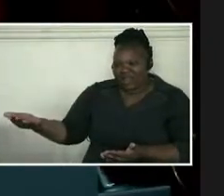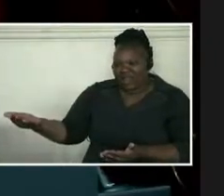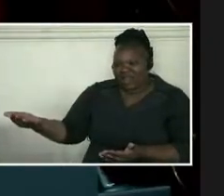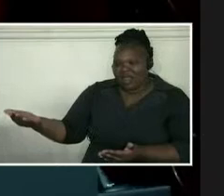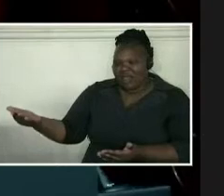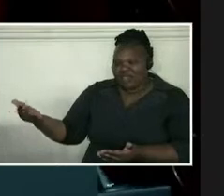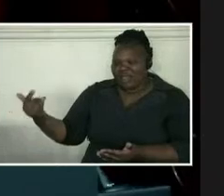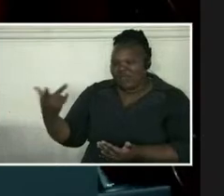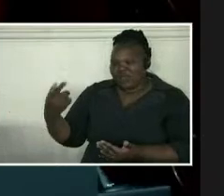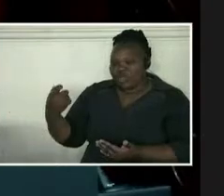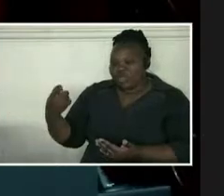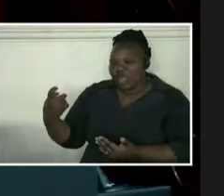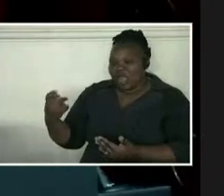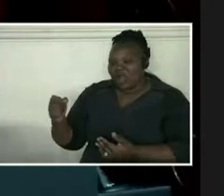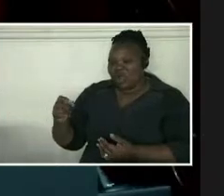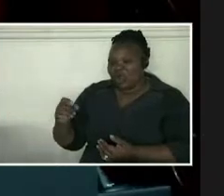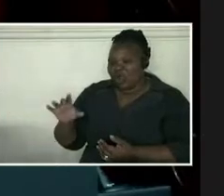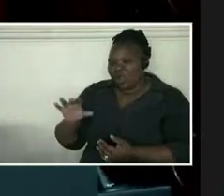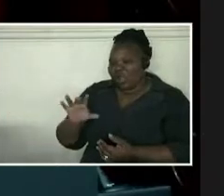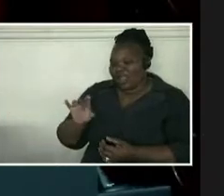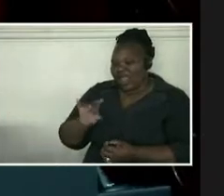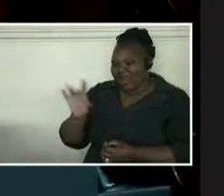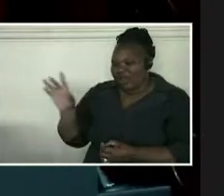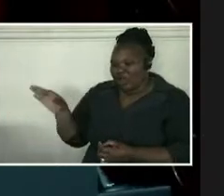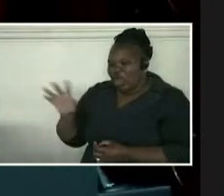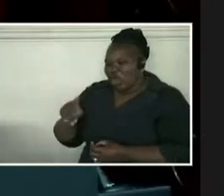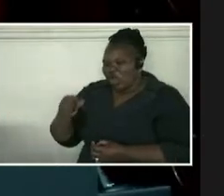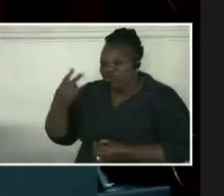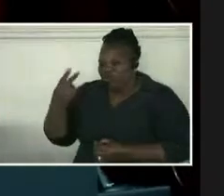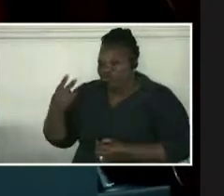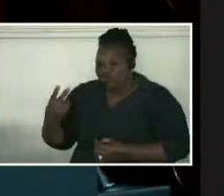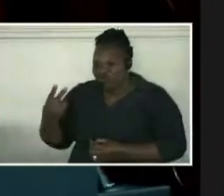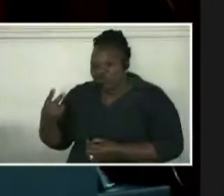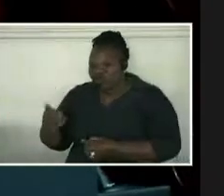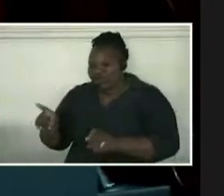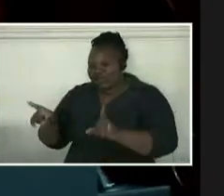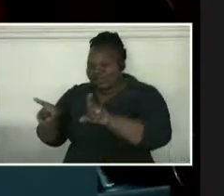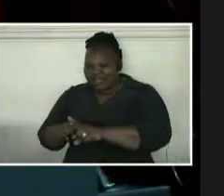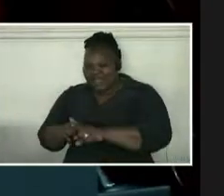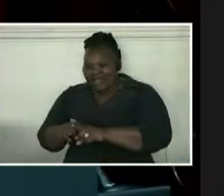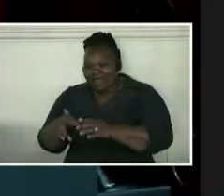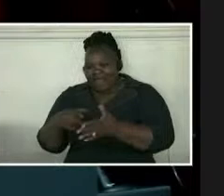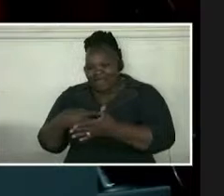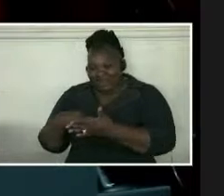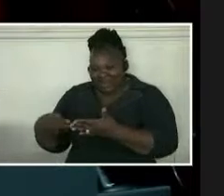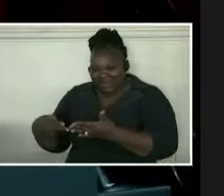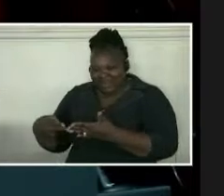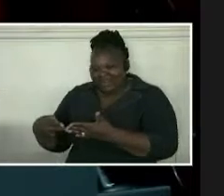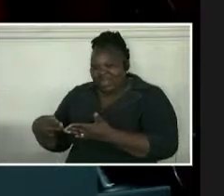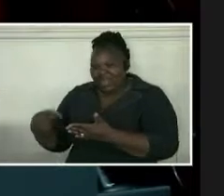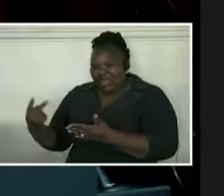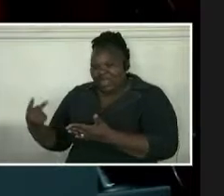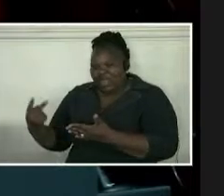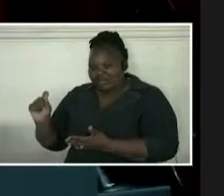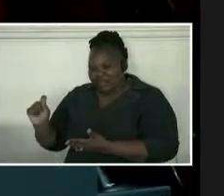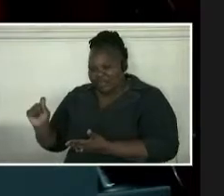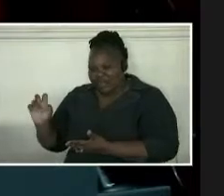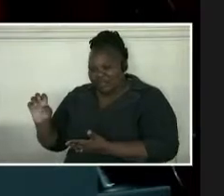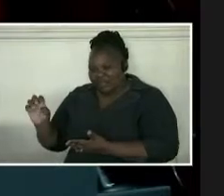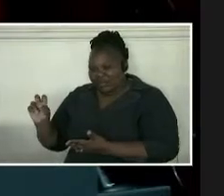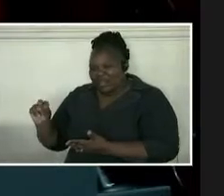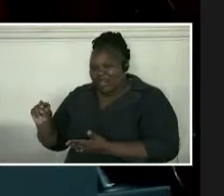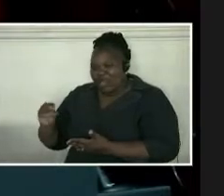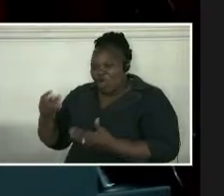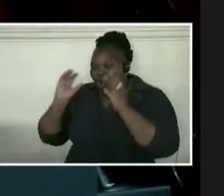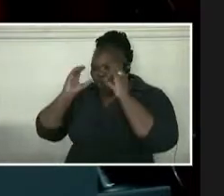withdrawn due to the fact that two of these companies operate from the same address bridging and tender colluding a simple